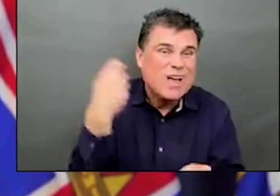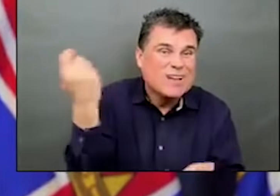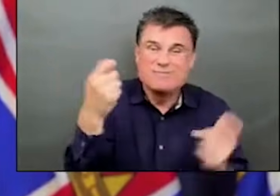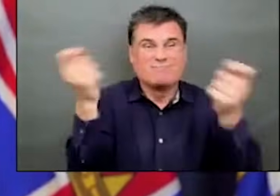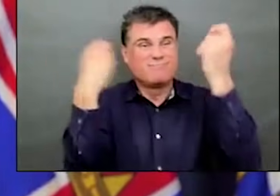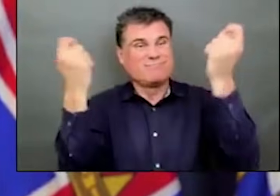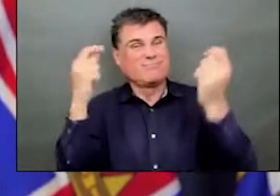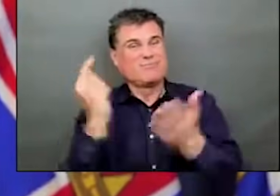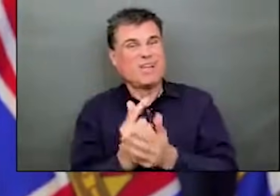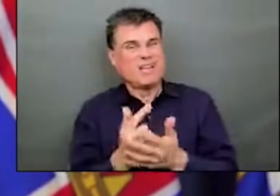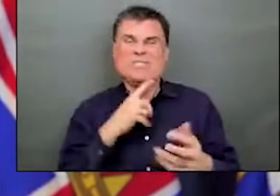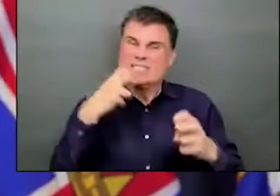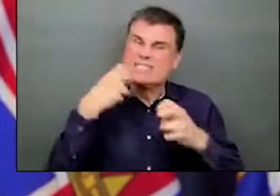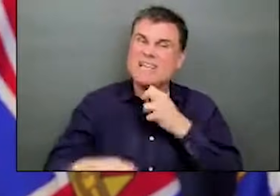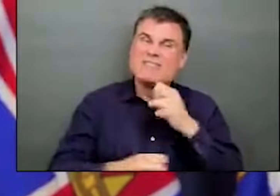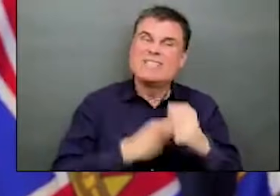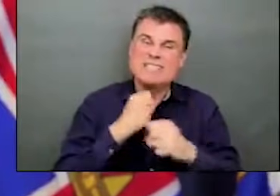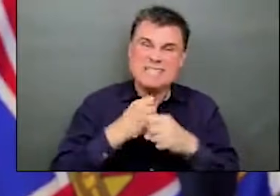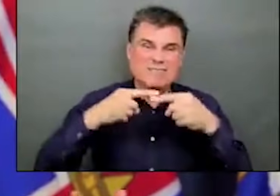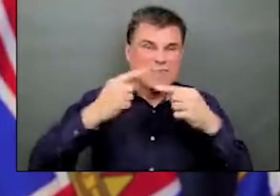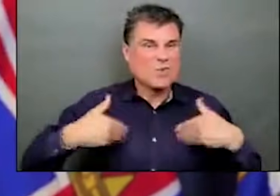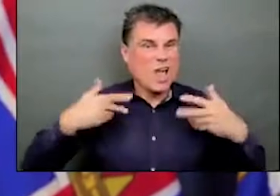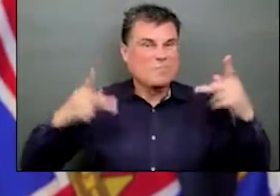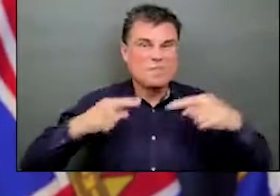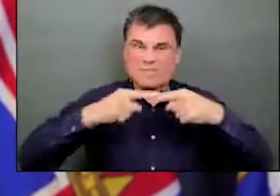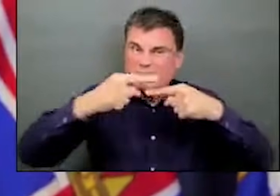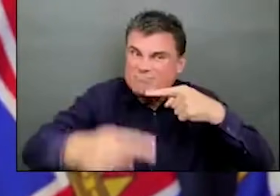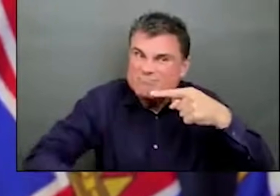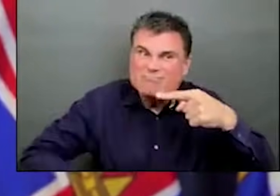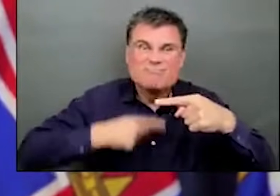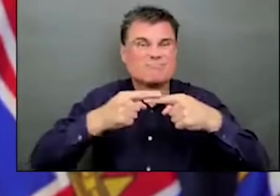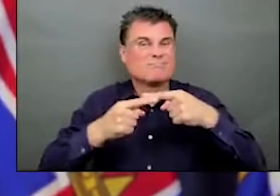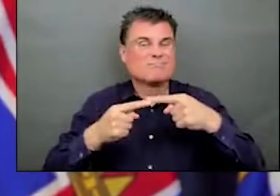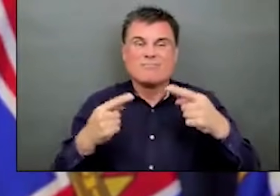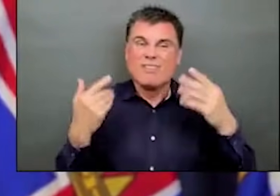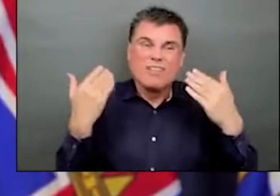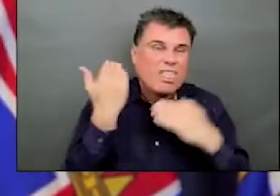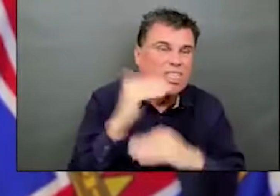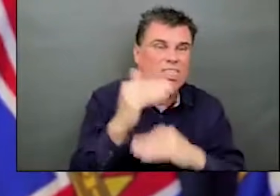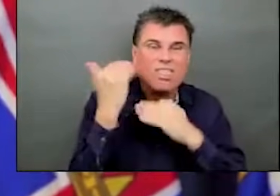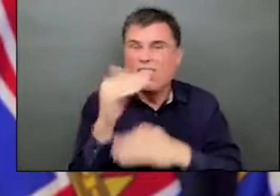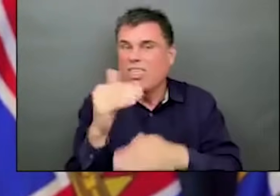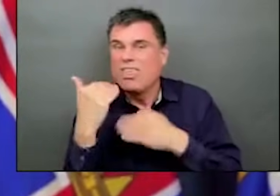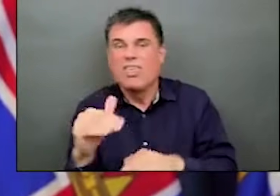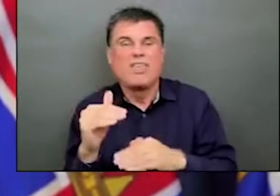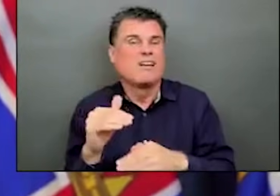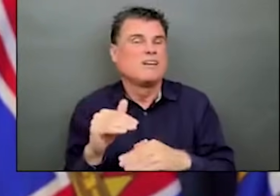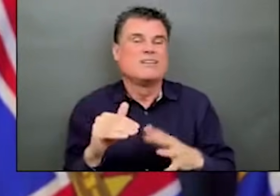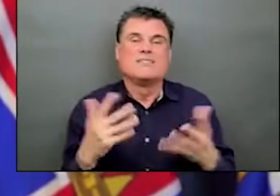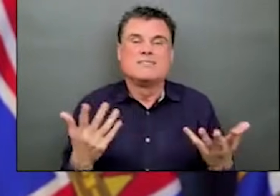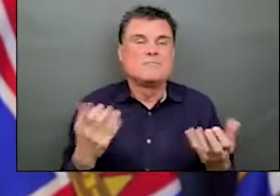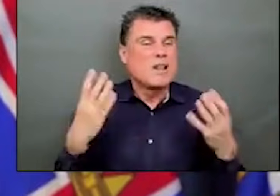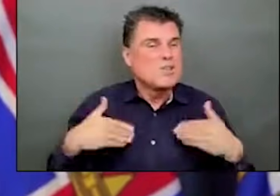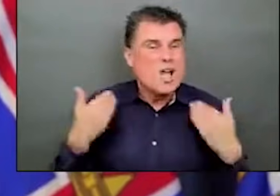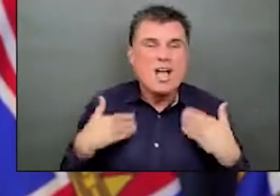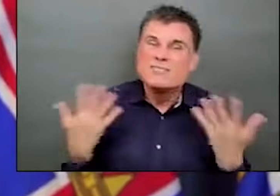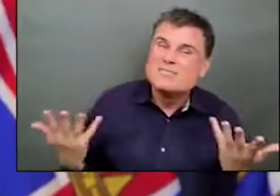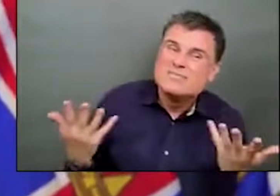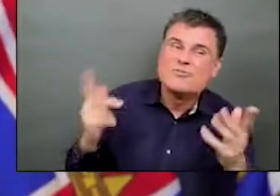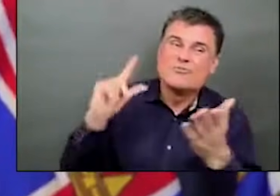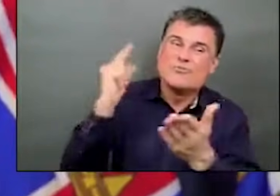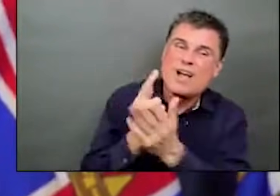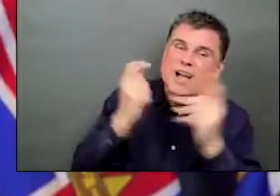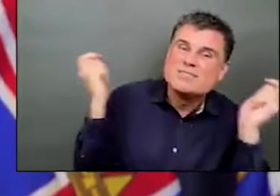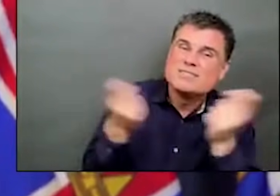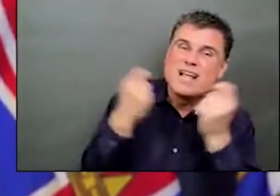youth, and I say that a lot, and I've been asked that quite a few times. Yes, I believe if we can continue through